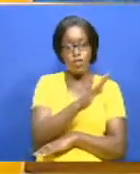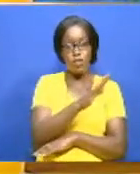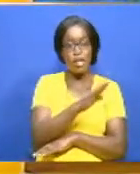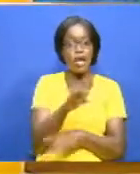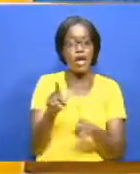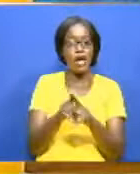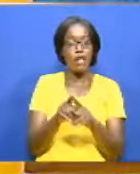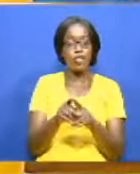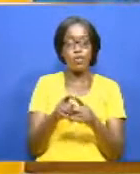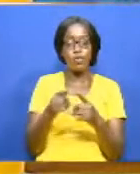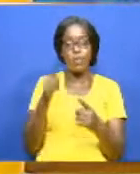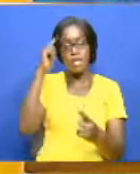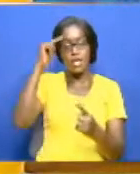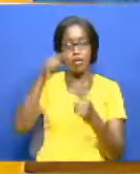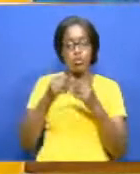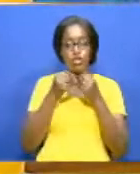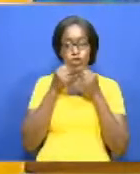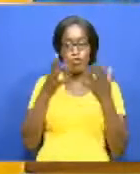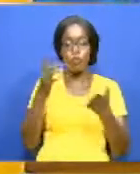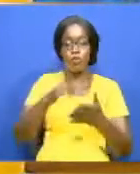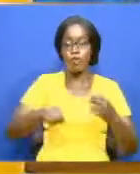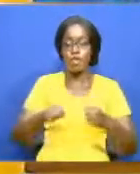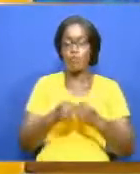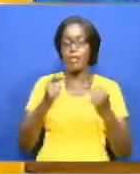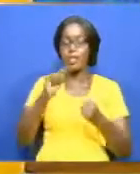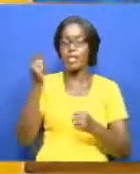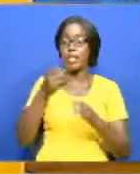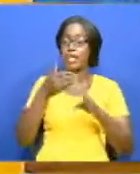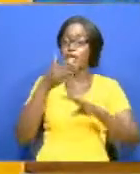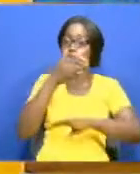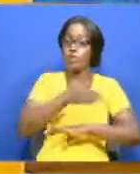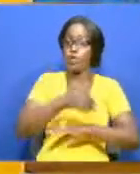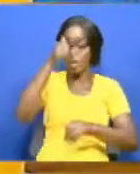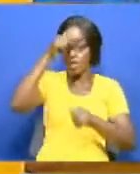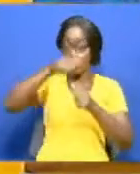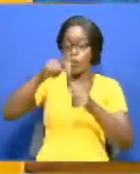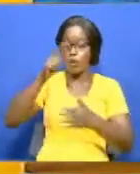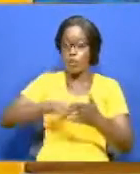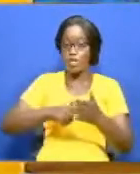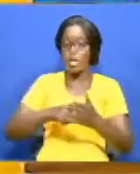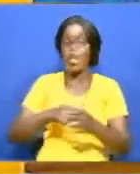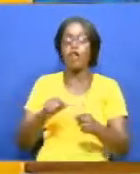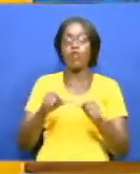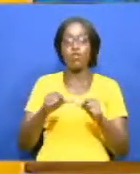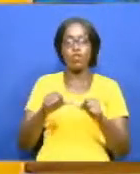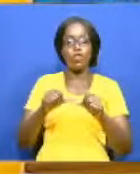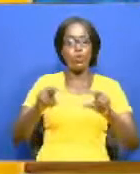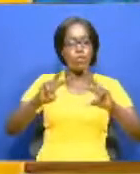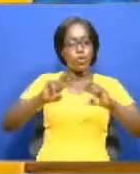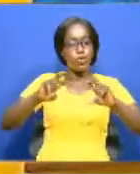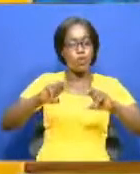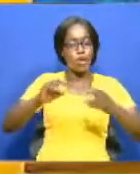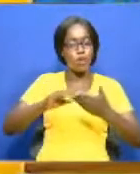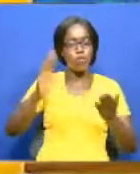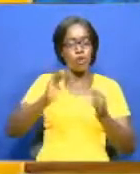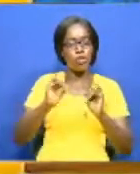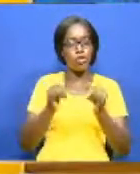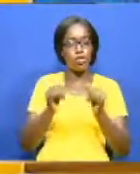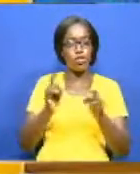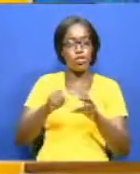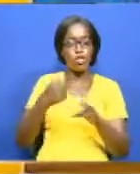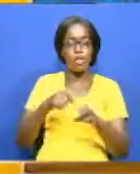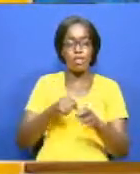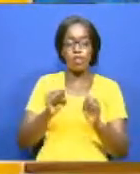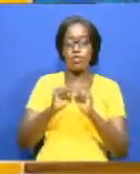to inform you on what is happening in Kenya and beyond. Remember, we're still working on quite a number of stories for you. You can link up with us on social media at